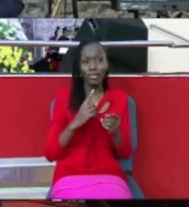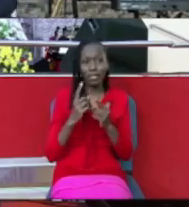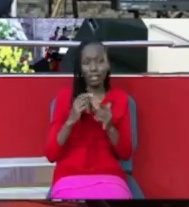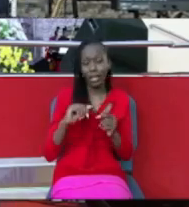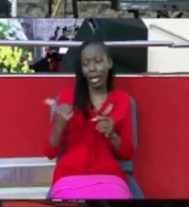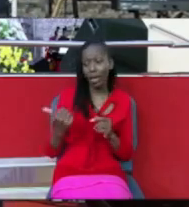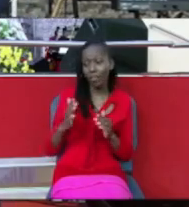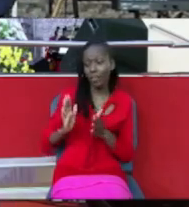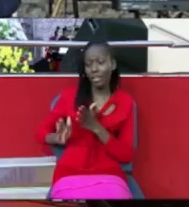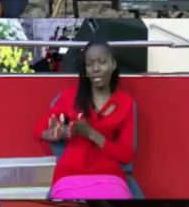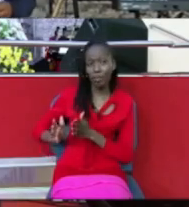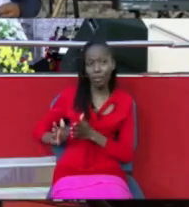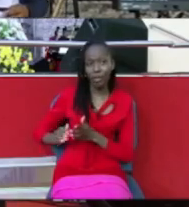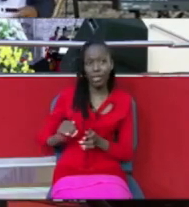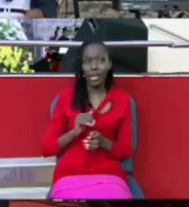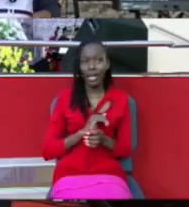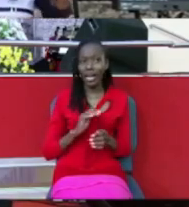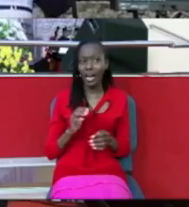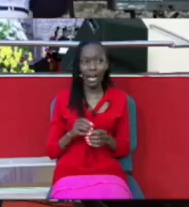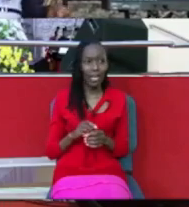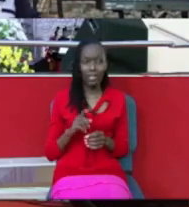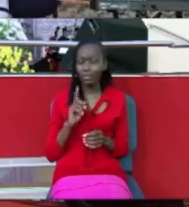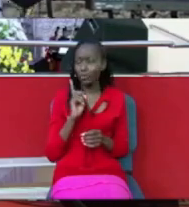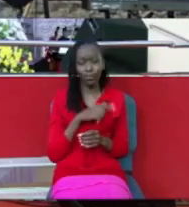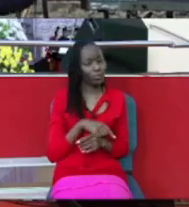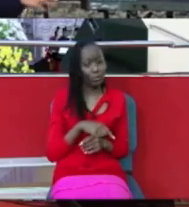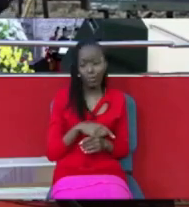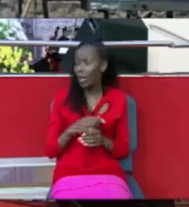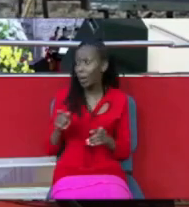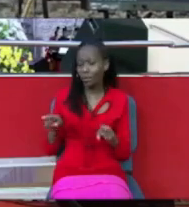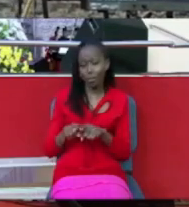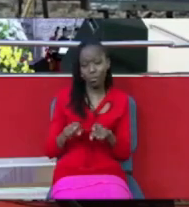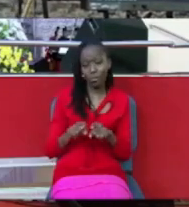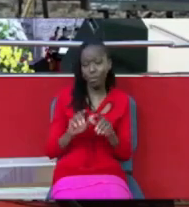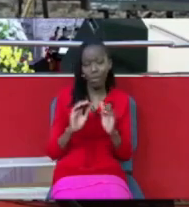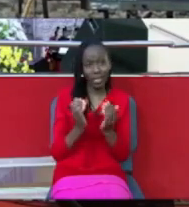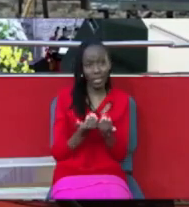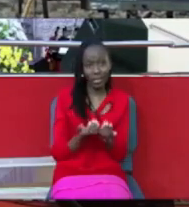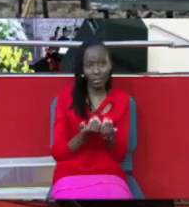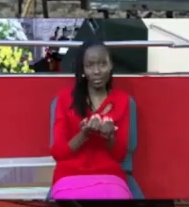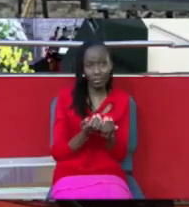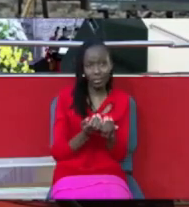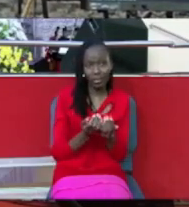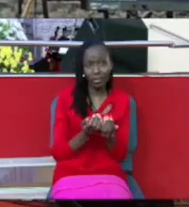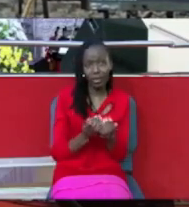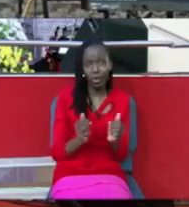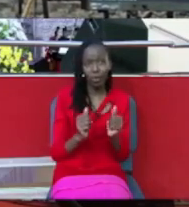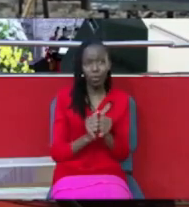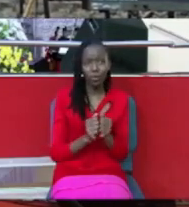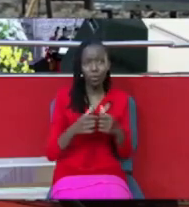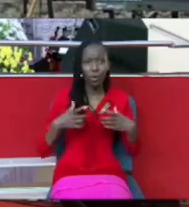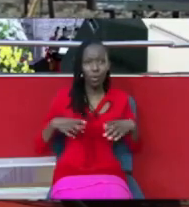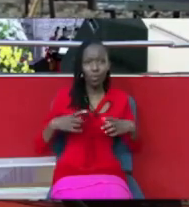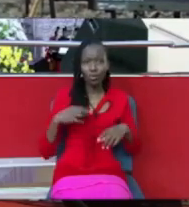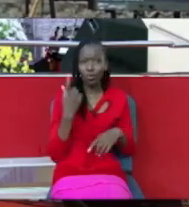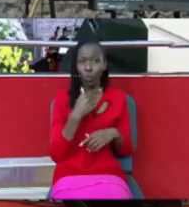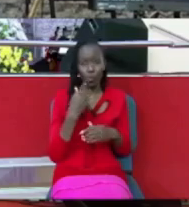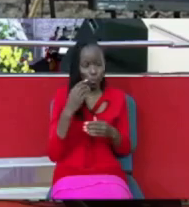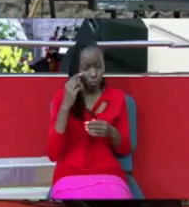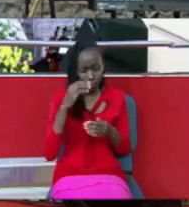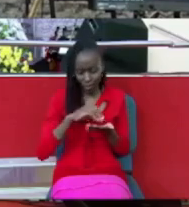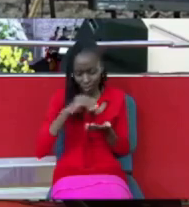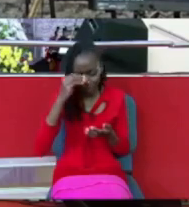I refuse to be a classmate with that one. Mwambie jirani nakataa kuwa darasa moja. I want to make sure you ensnare yourself with your own